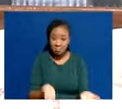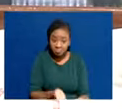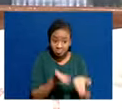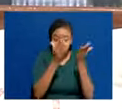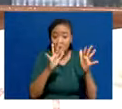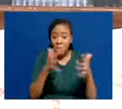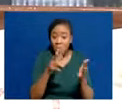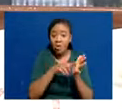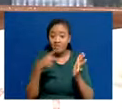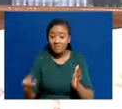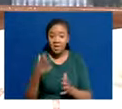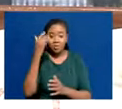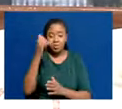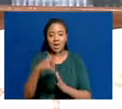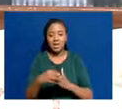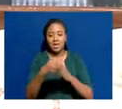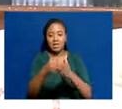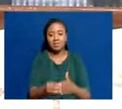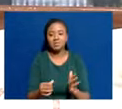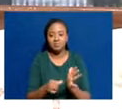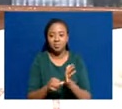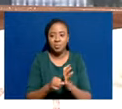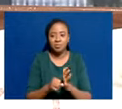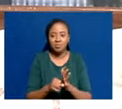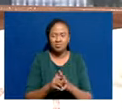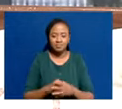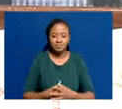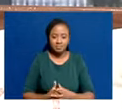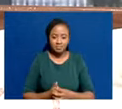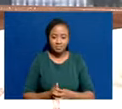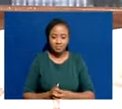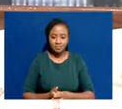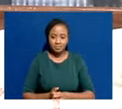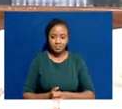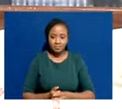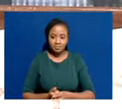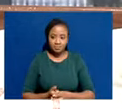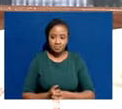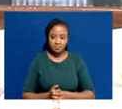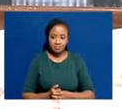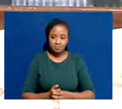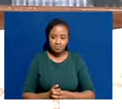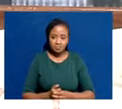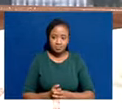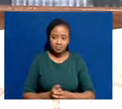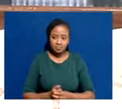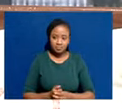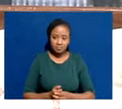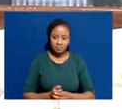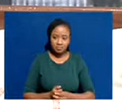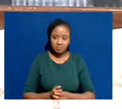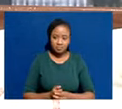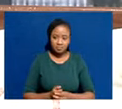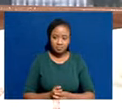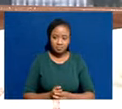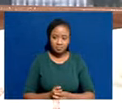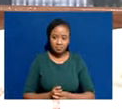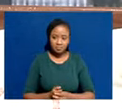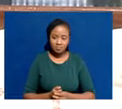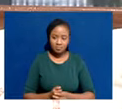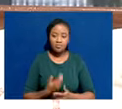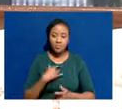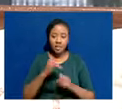last time it had lifts working was the year I was born, Jeff. It has a brand new lift, brand